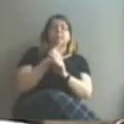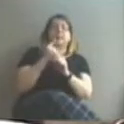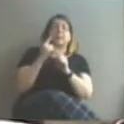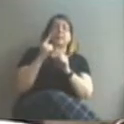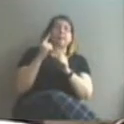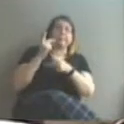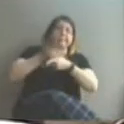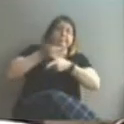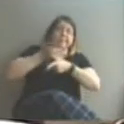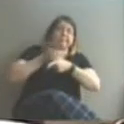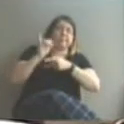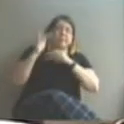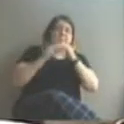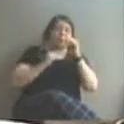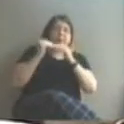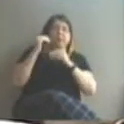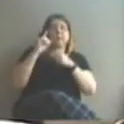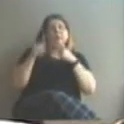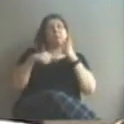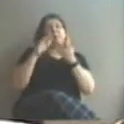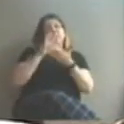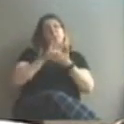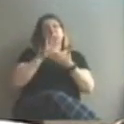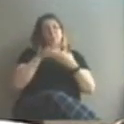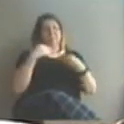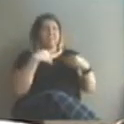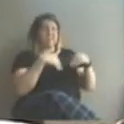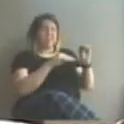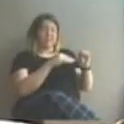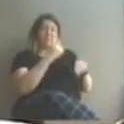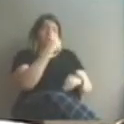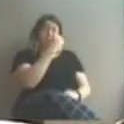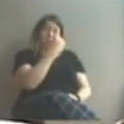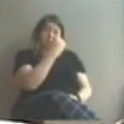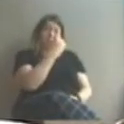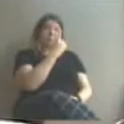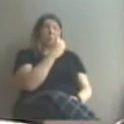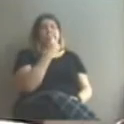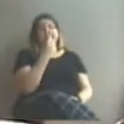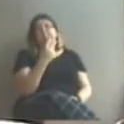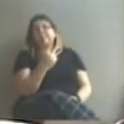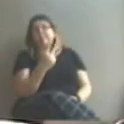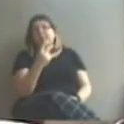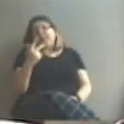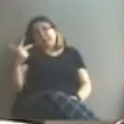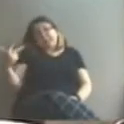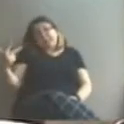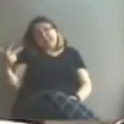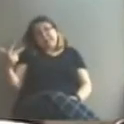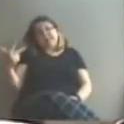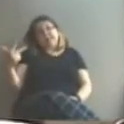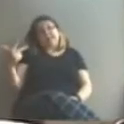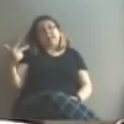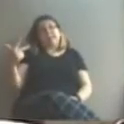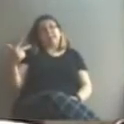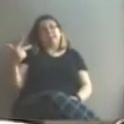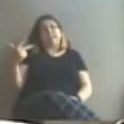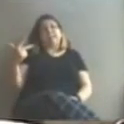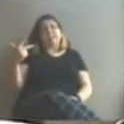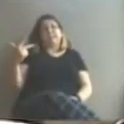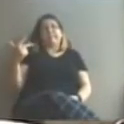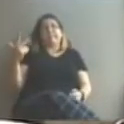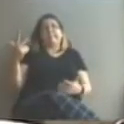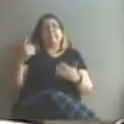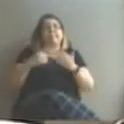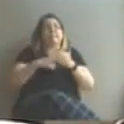building. And when a school then sells back one, two, three, in upwards